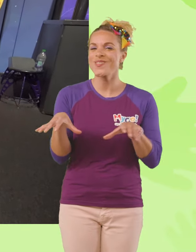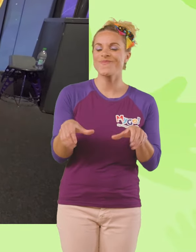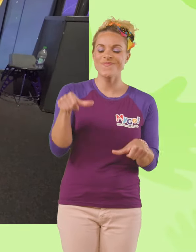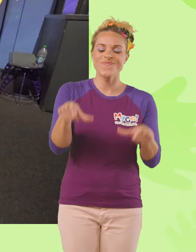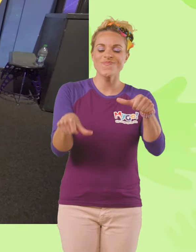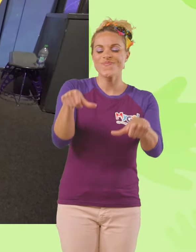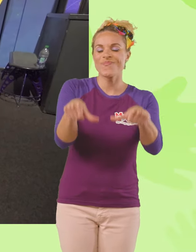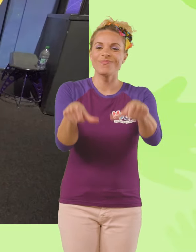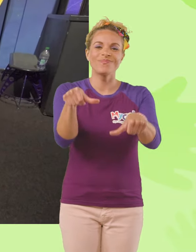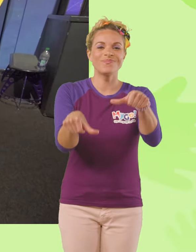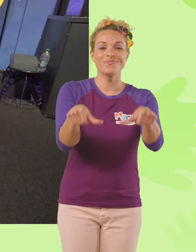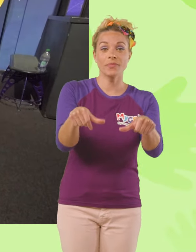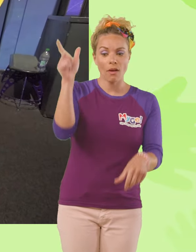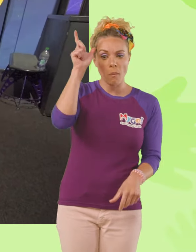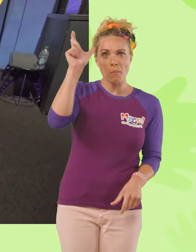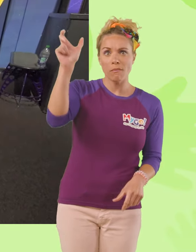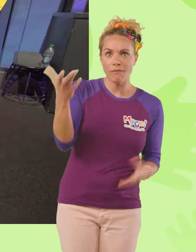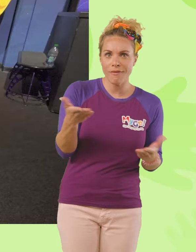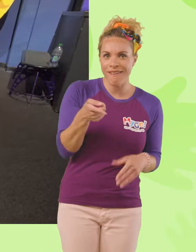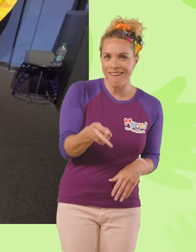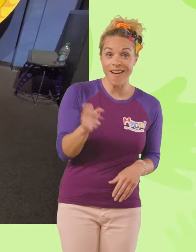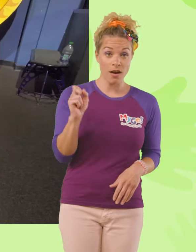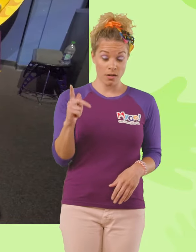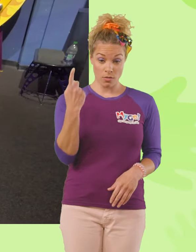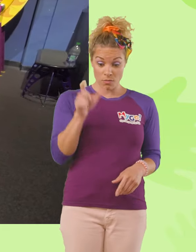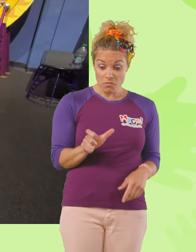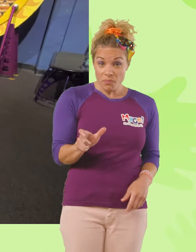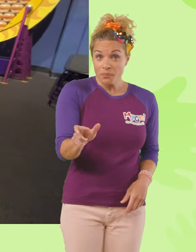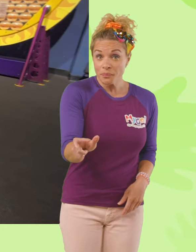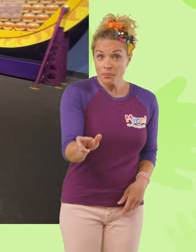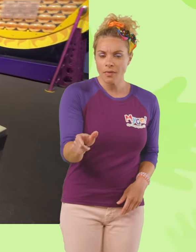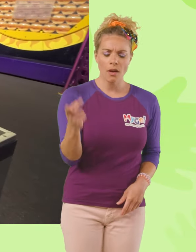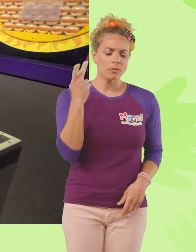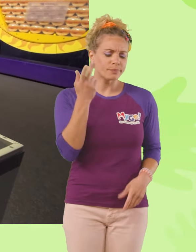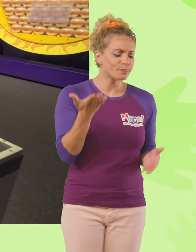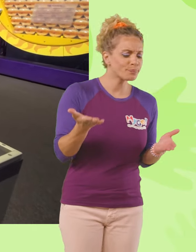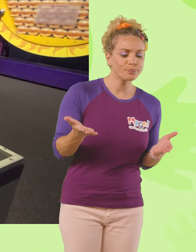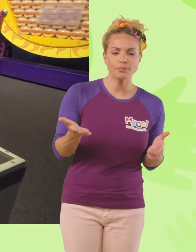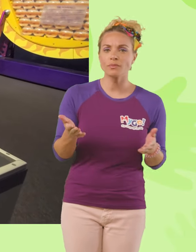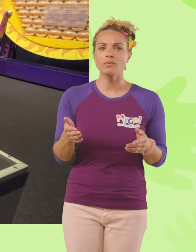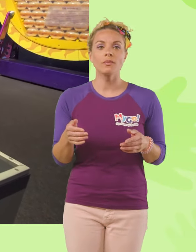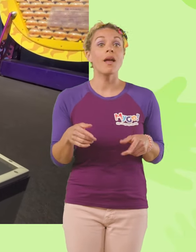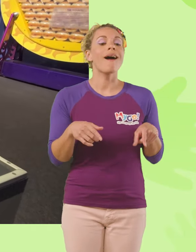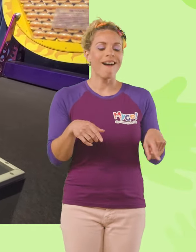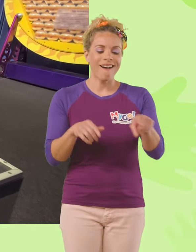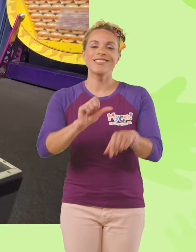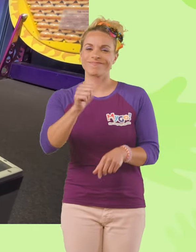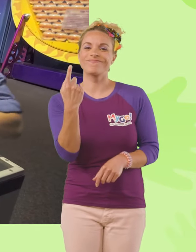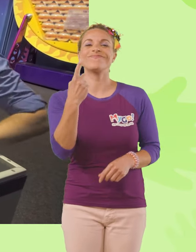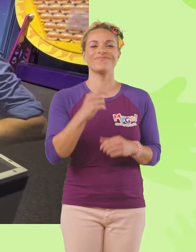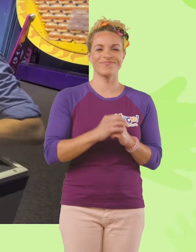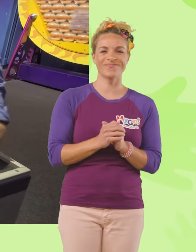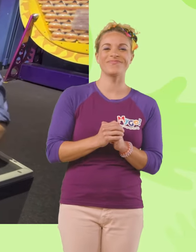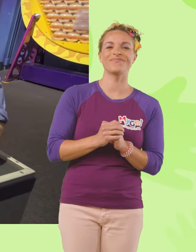I'm just doing this puzzle of the moon. Okay, there's one. Let's see. Hey, there's